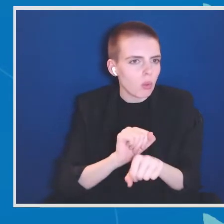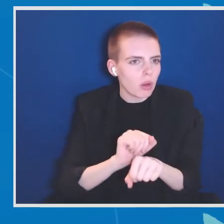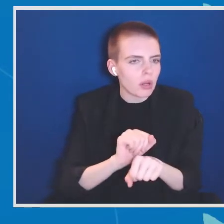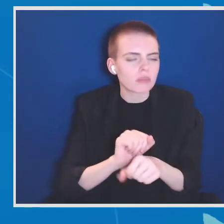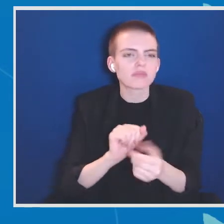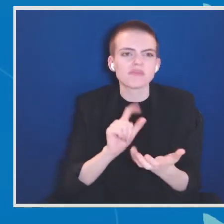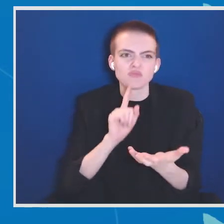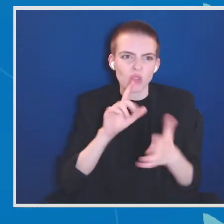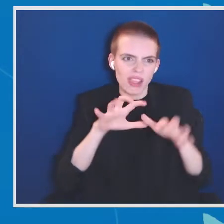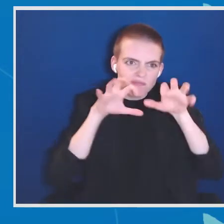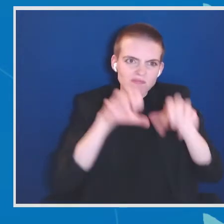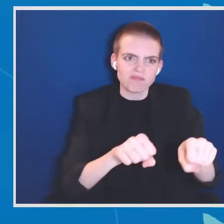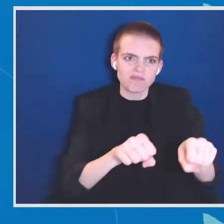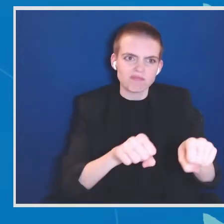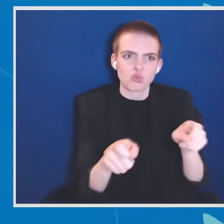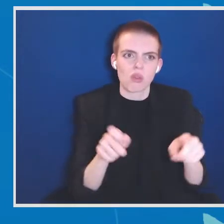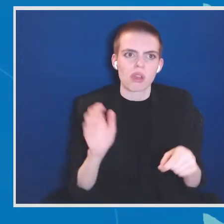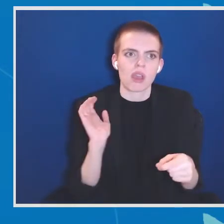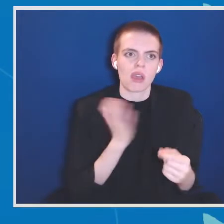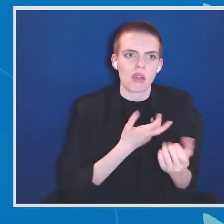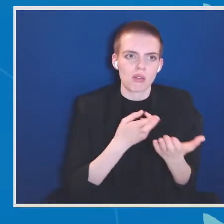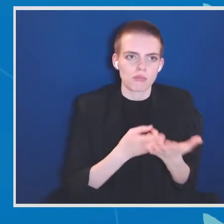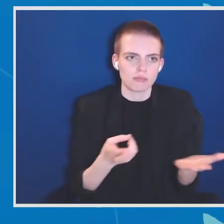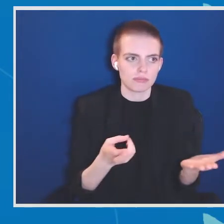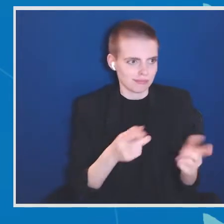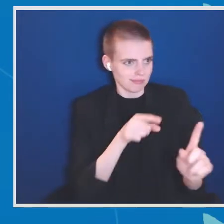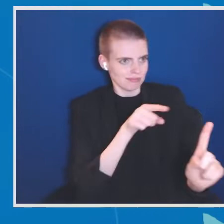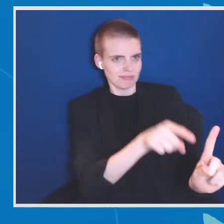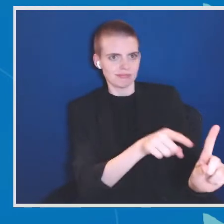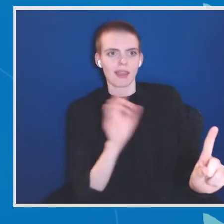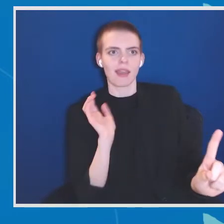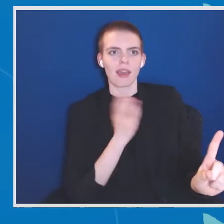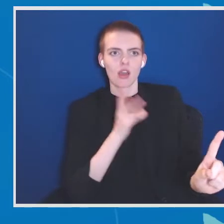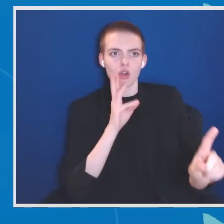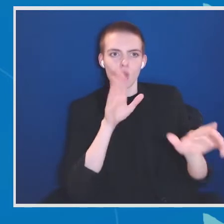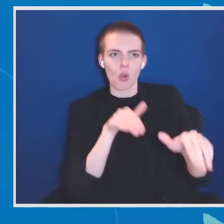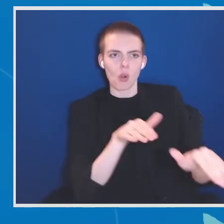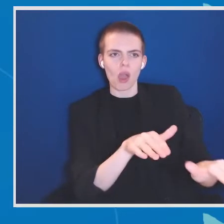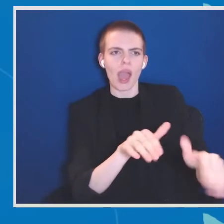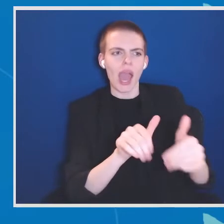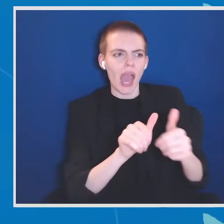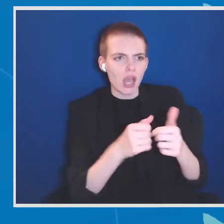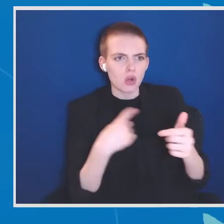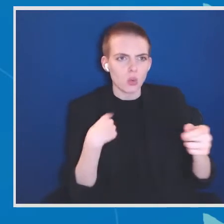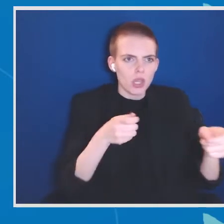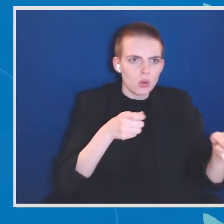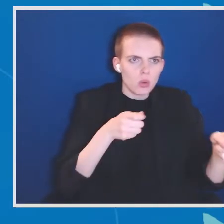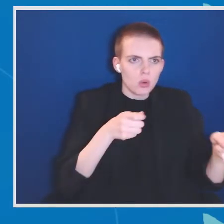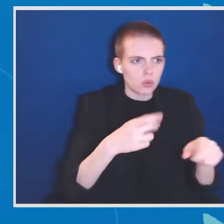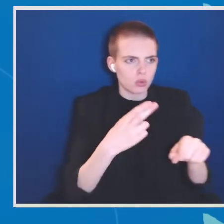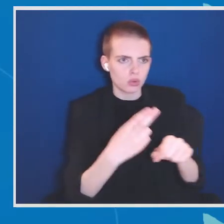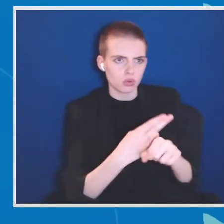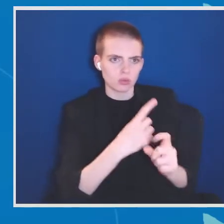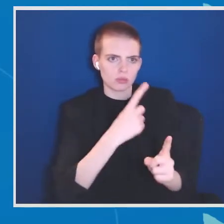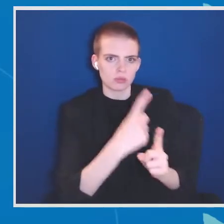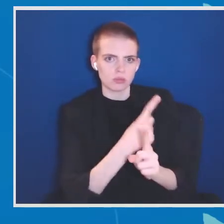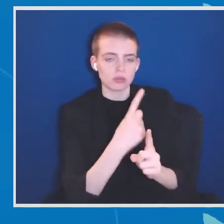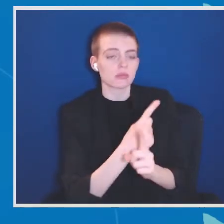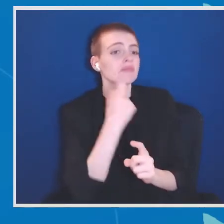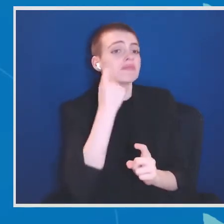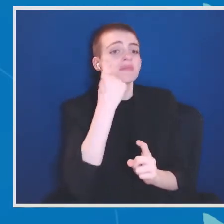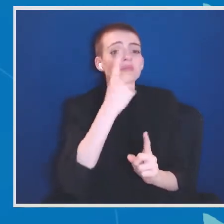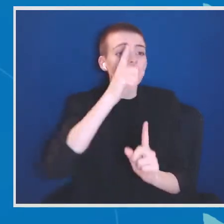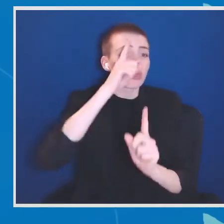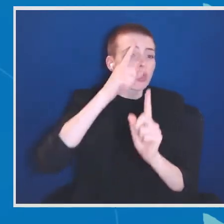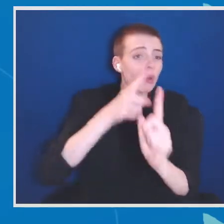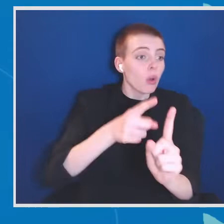have, our ocean, and using it appropriately. But ultimately, the benefits need to get back to the people. So when